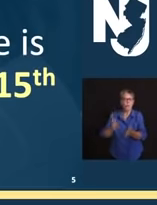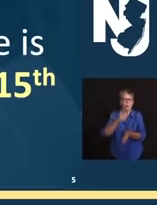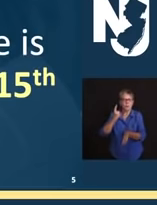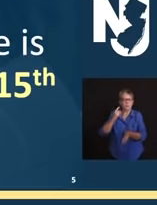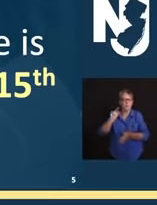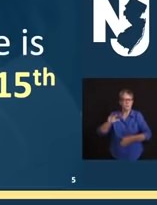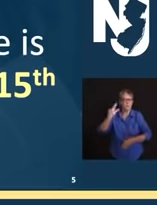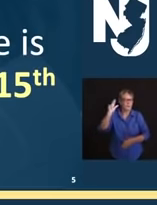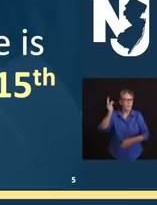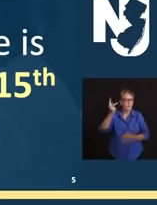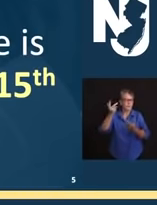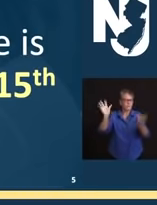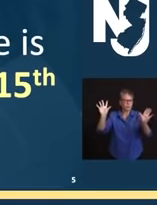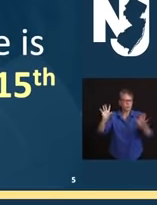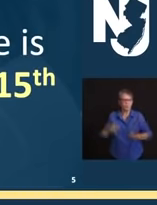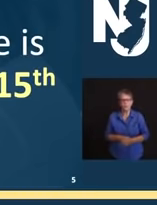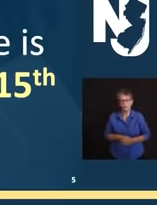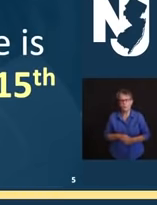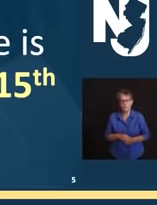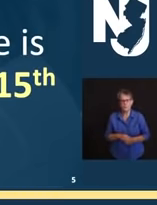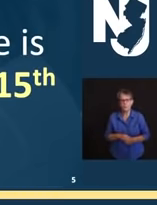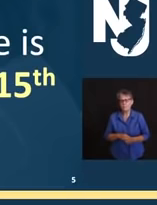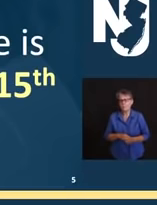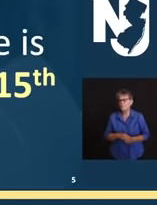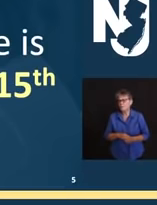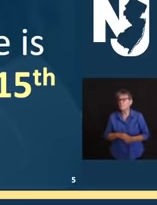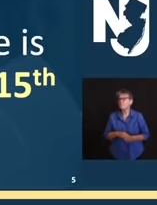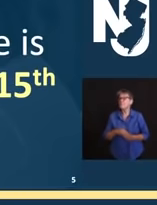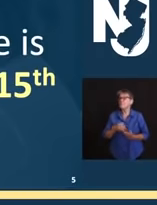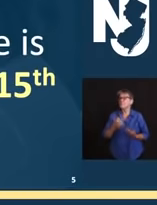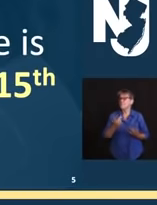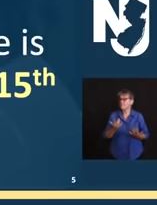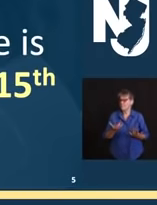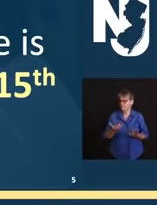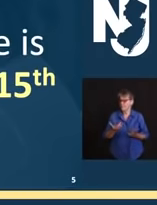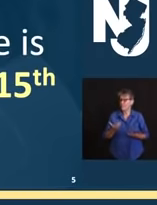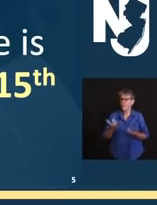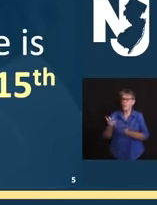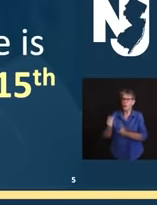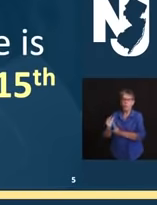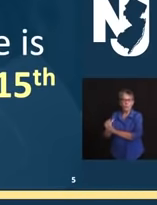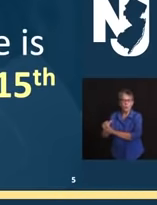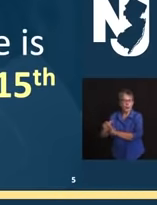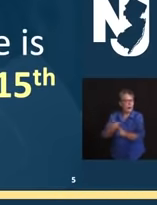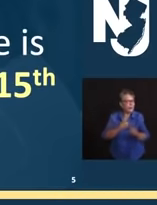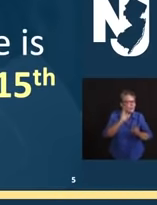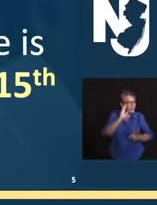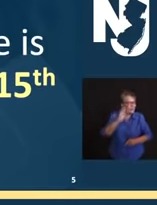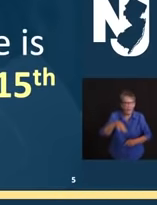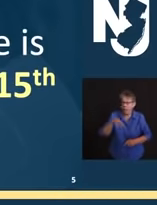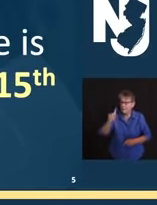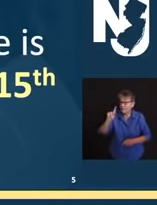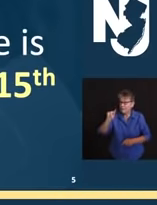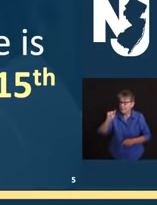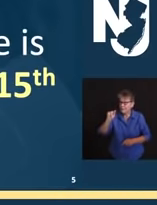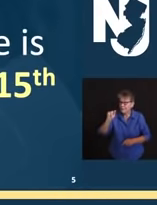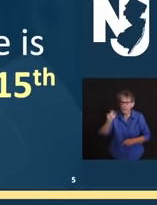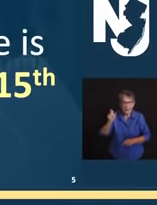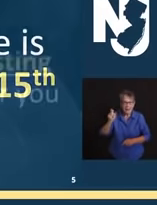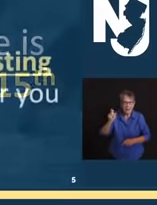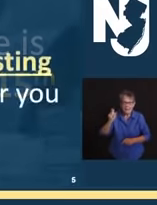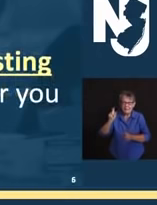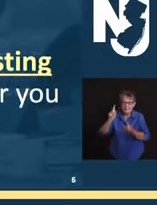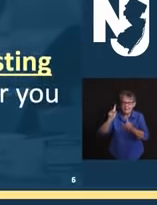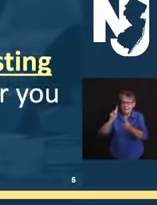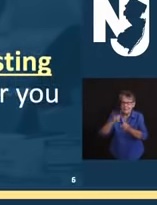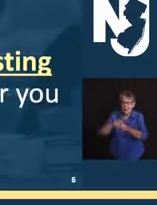as the postponed federal filing deadline. So everybody remember that. Moving on. Last Friday, we